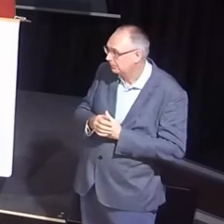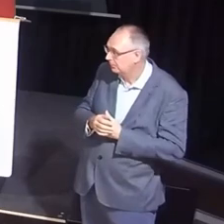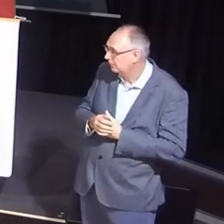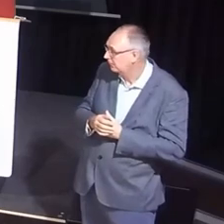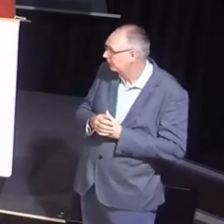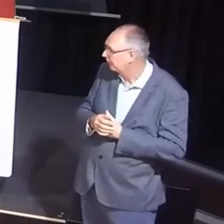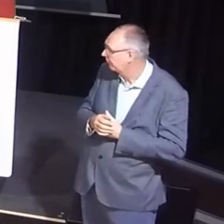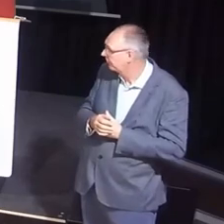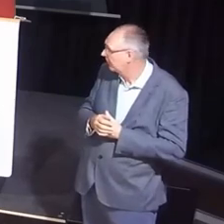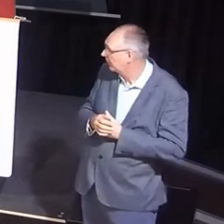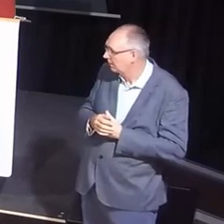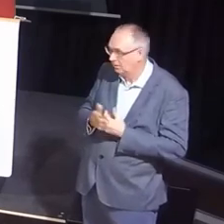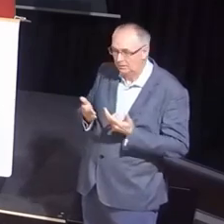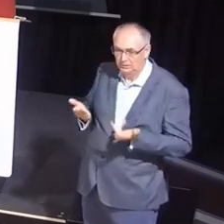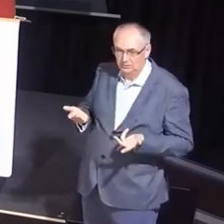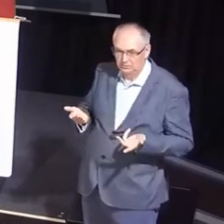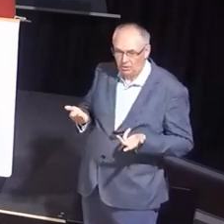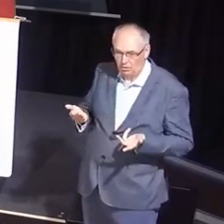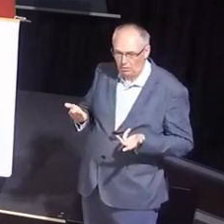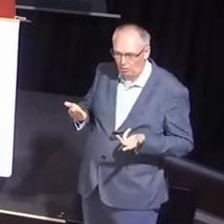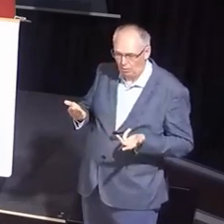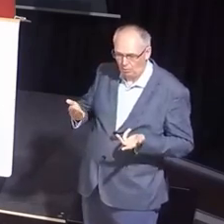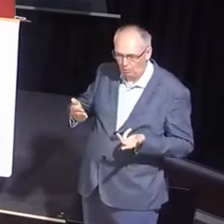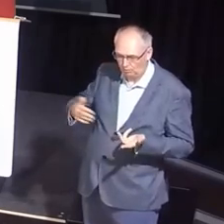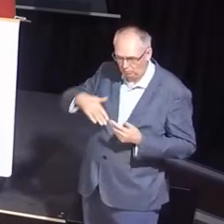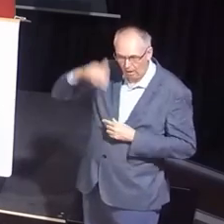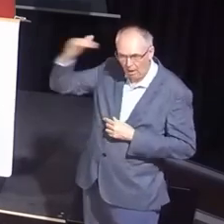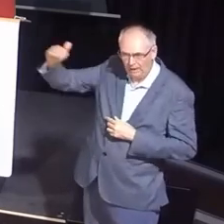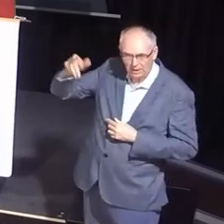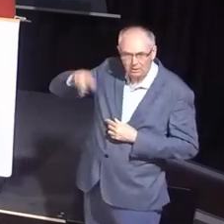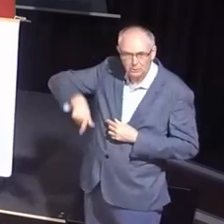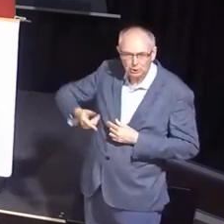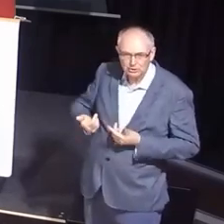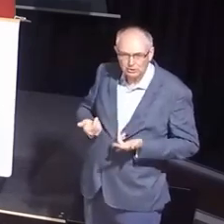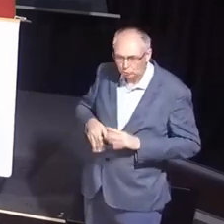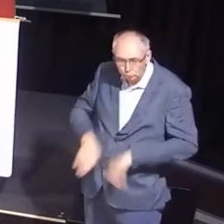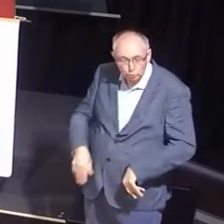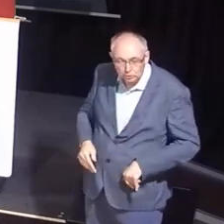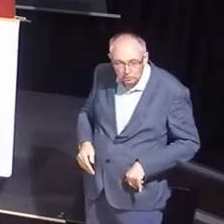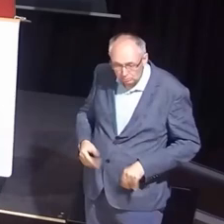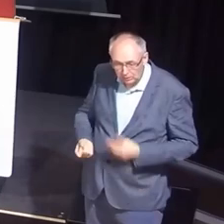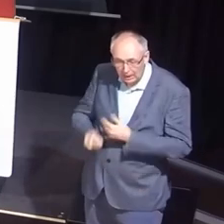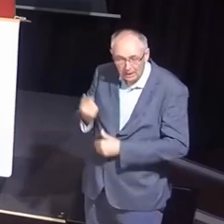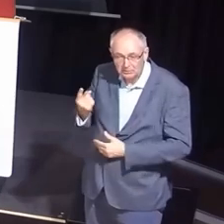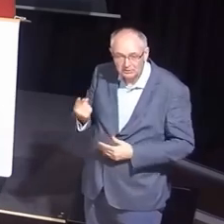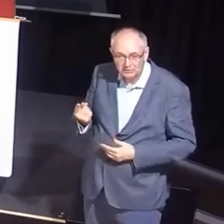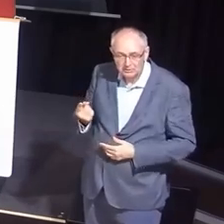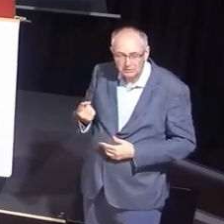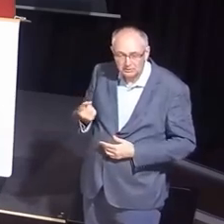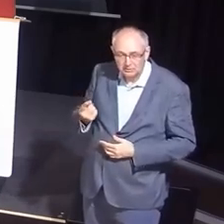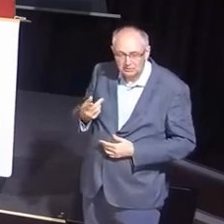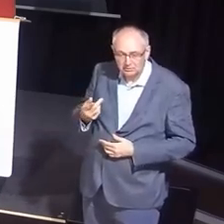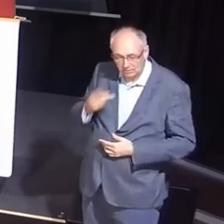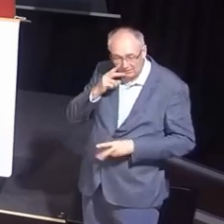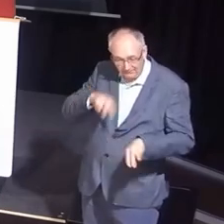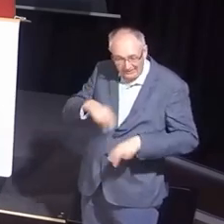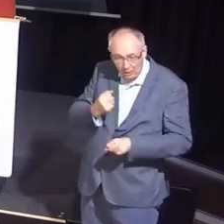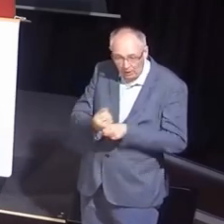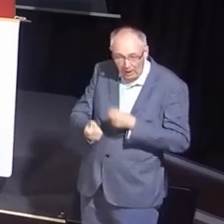And I'm a grown person, and I shouldn't do that, but it happens. And video games do that to me, even though I love them.